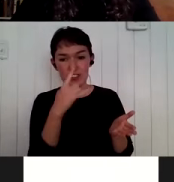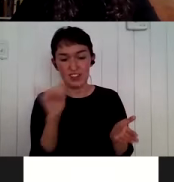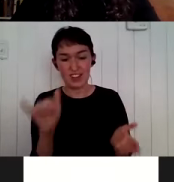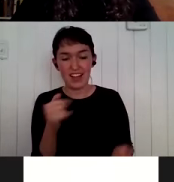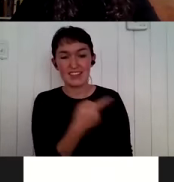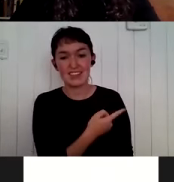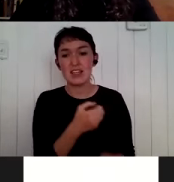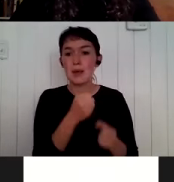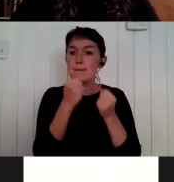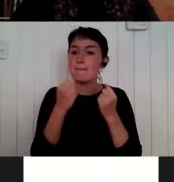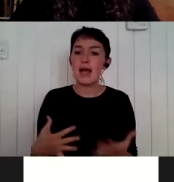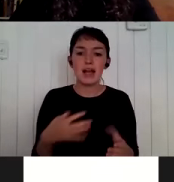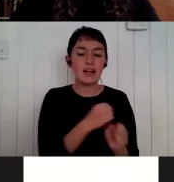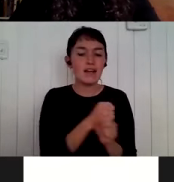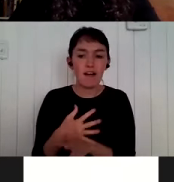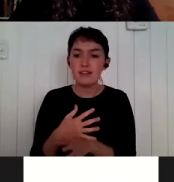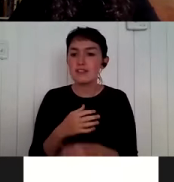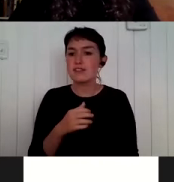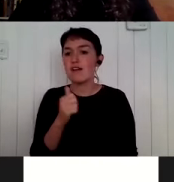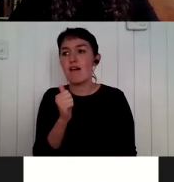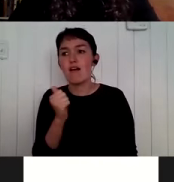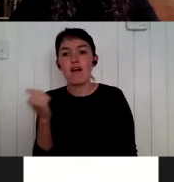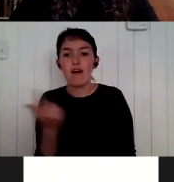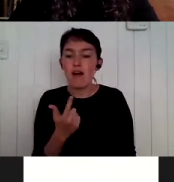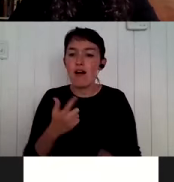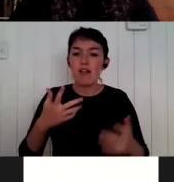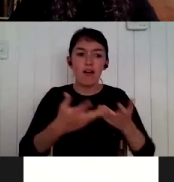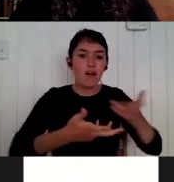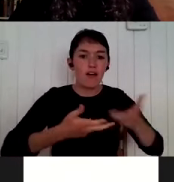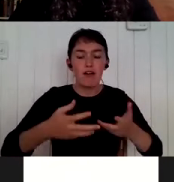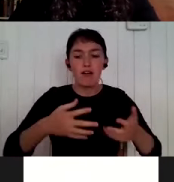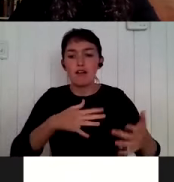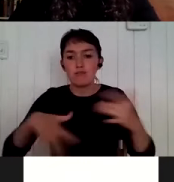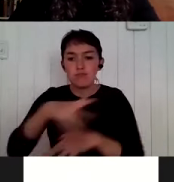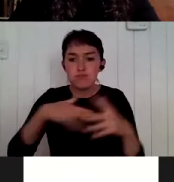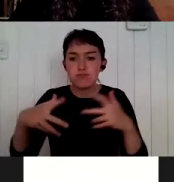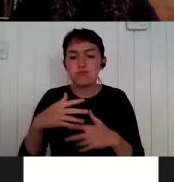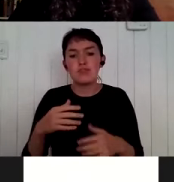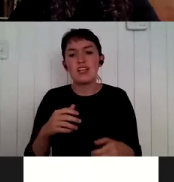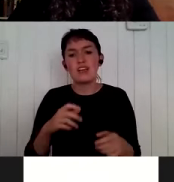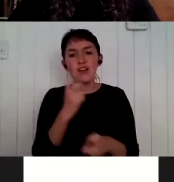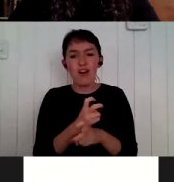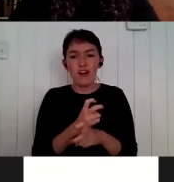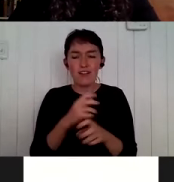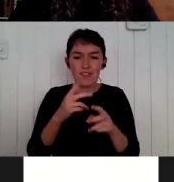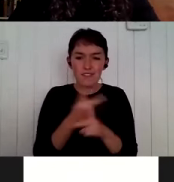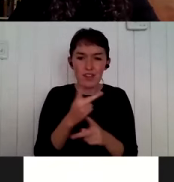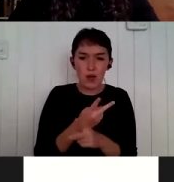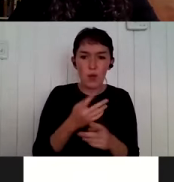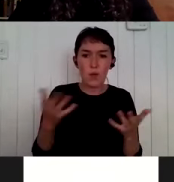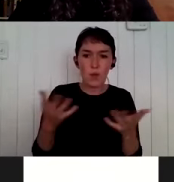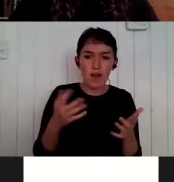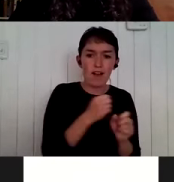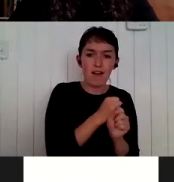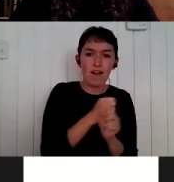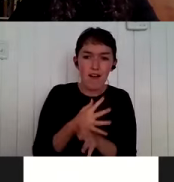and they all interact and they're all overlapping. And it's really hard to tease apart what's doing what, which is why Emily and I research these types